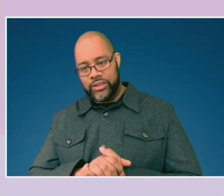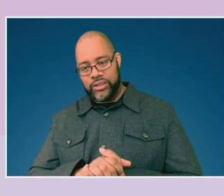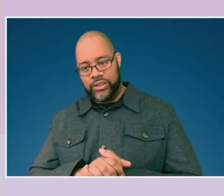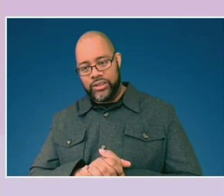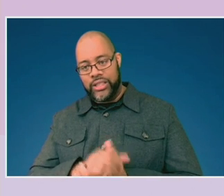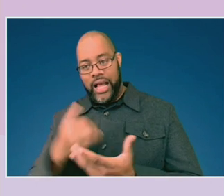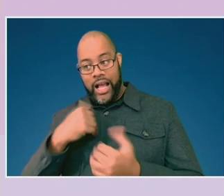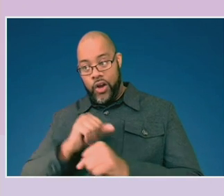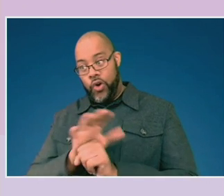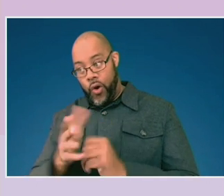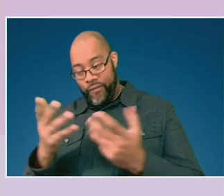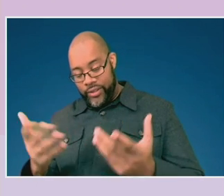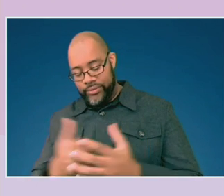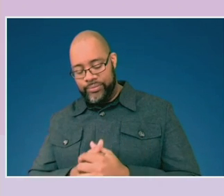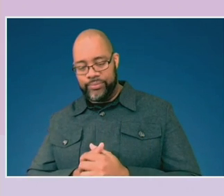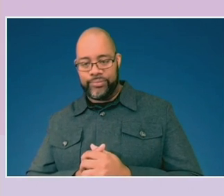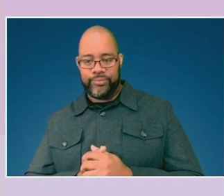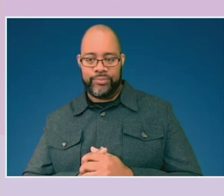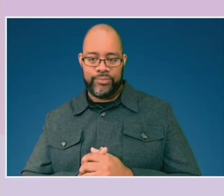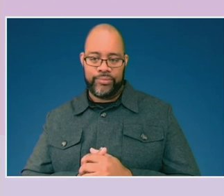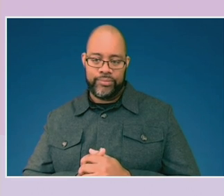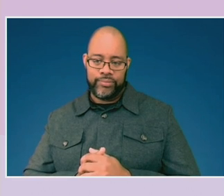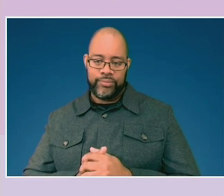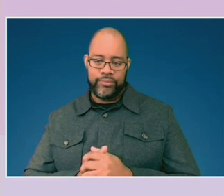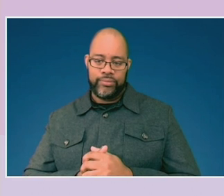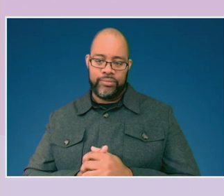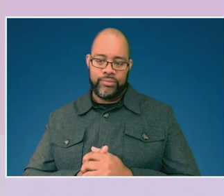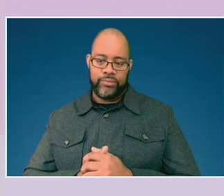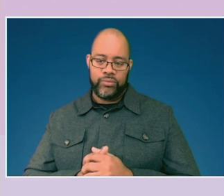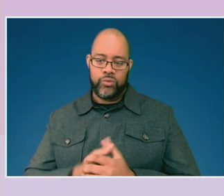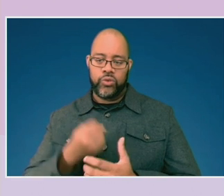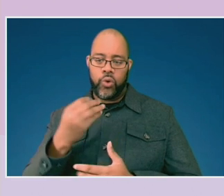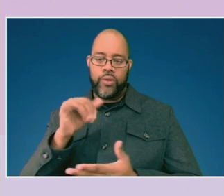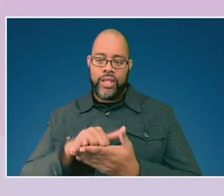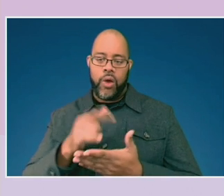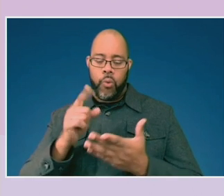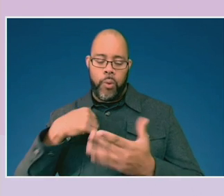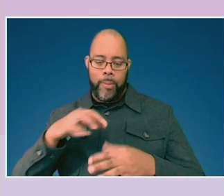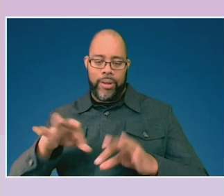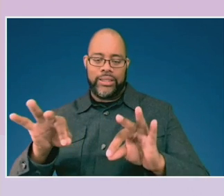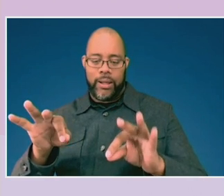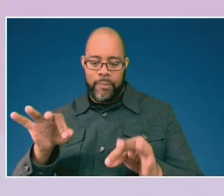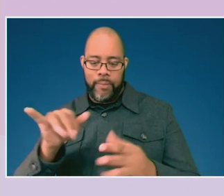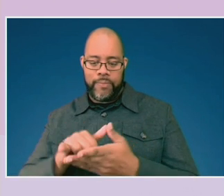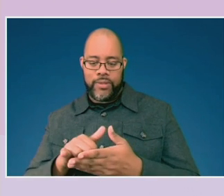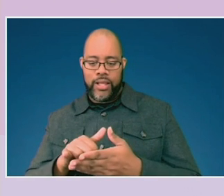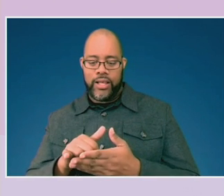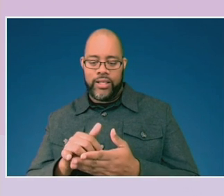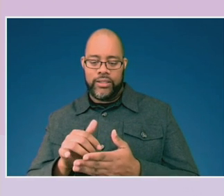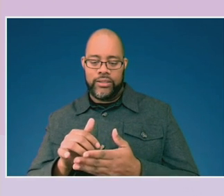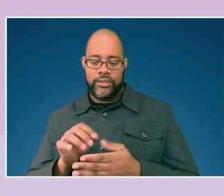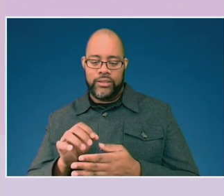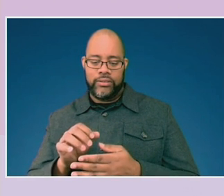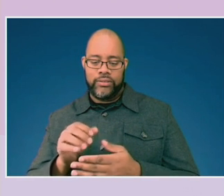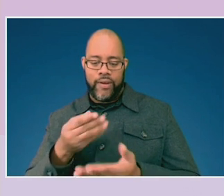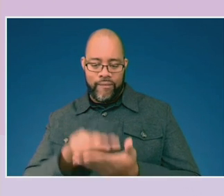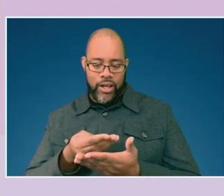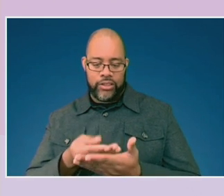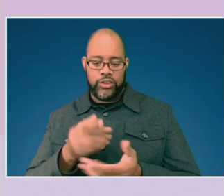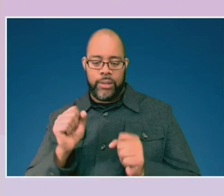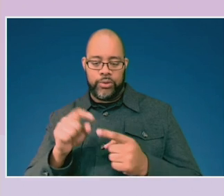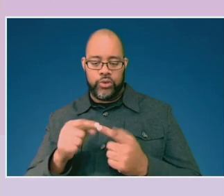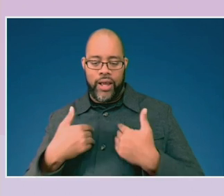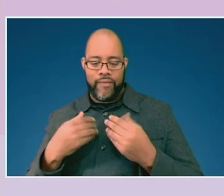COVID, excuse me. So that's where we picked up and used the IRSA funds to be able to have more